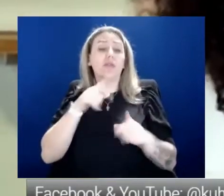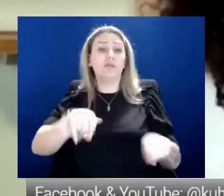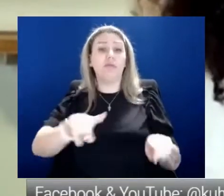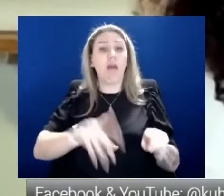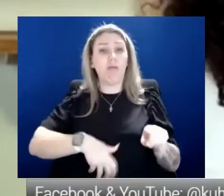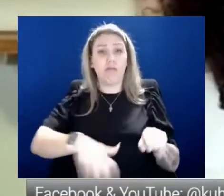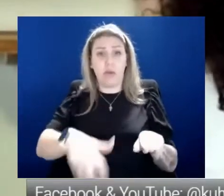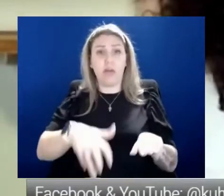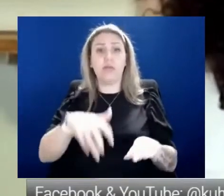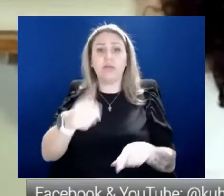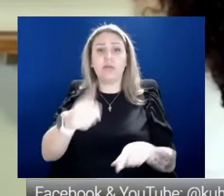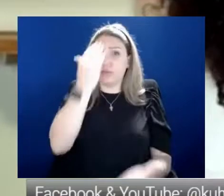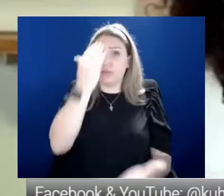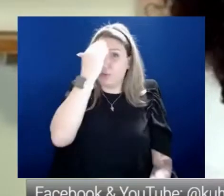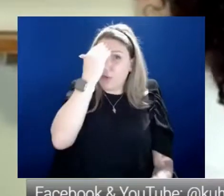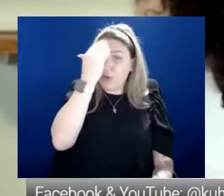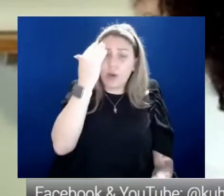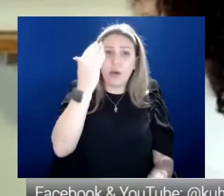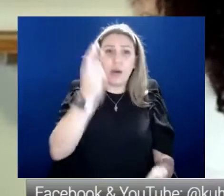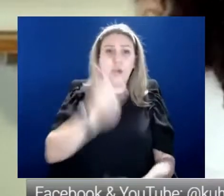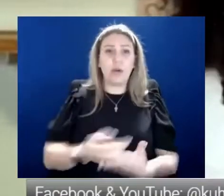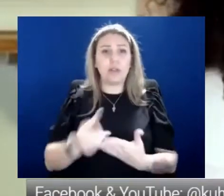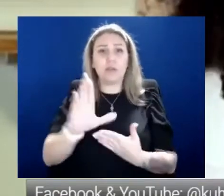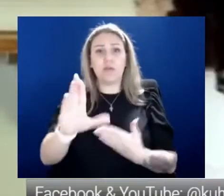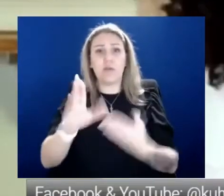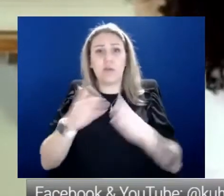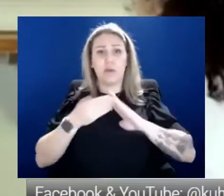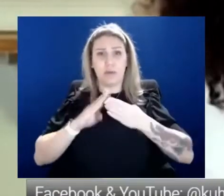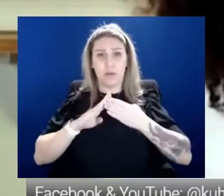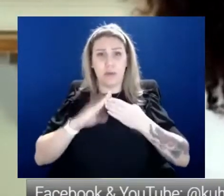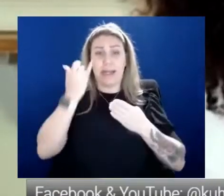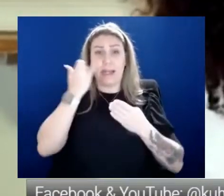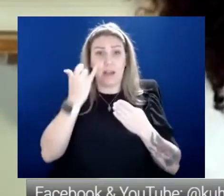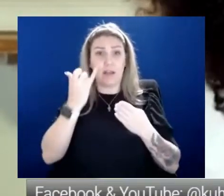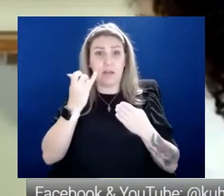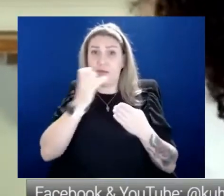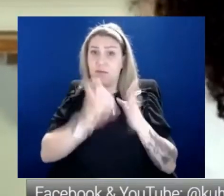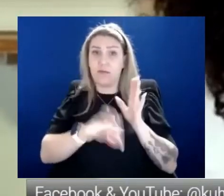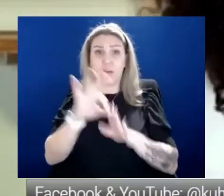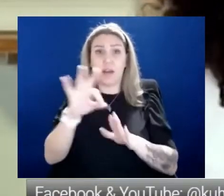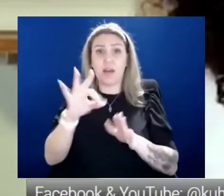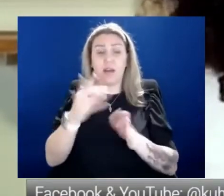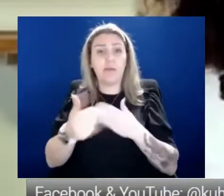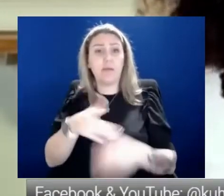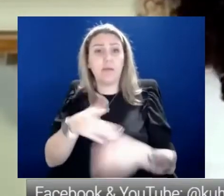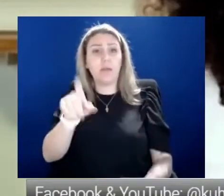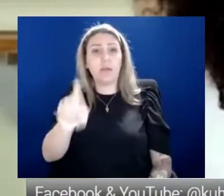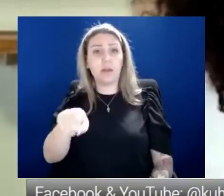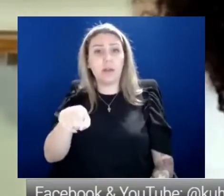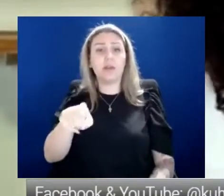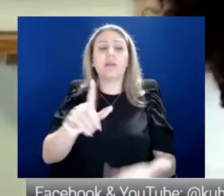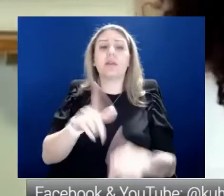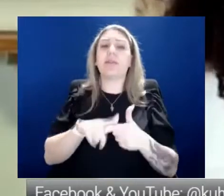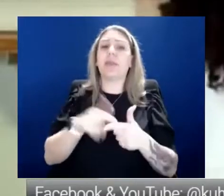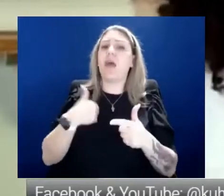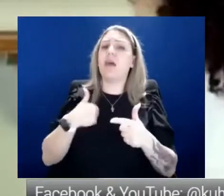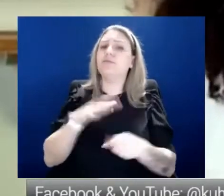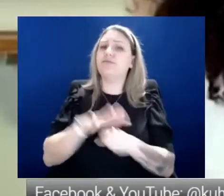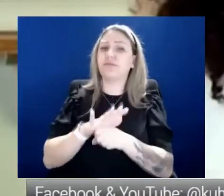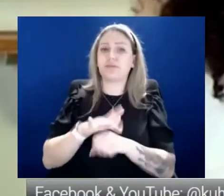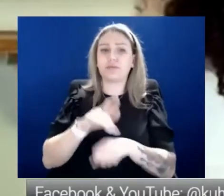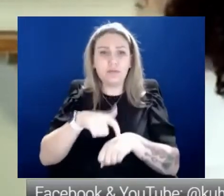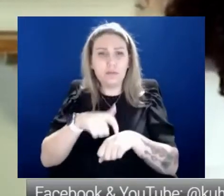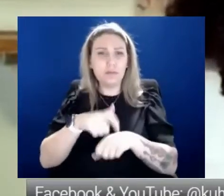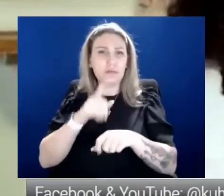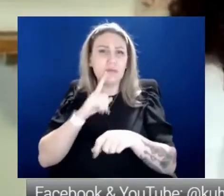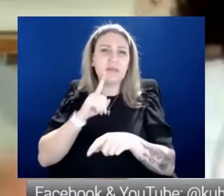of the resources within your community. And if you aren't finding what you need, then you have time to maybe look outside